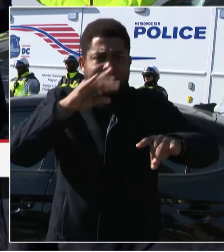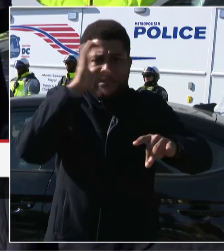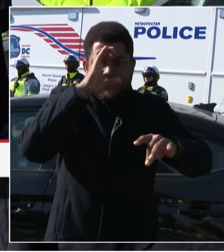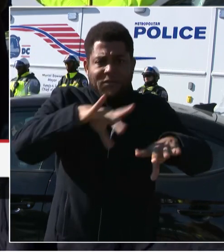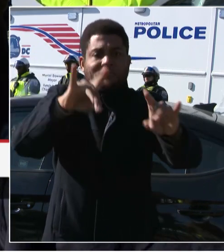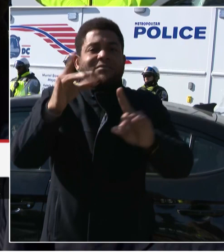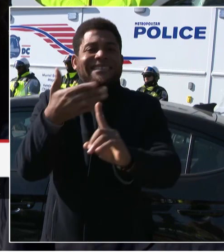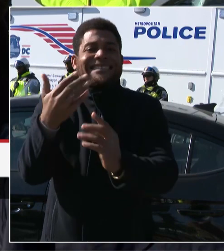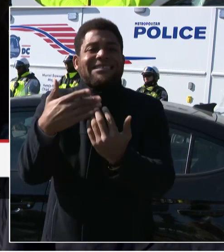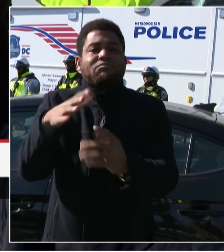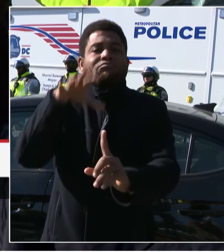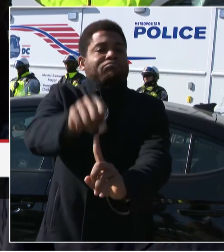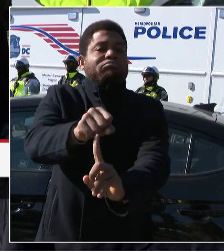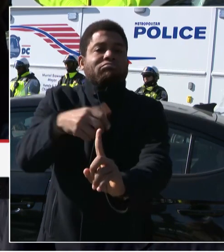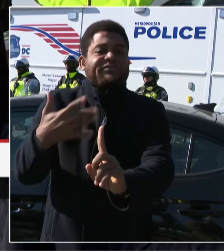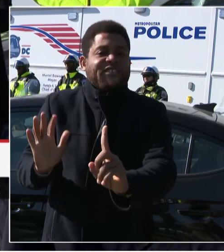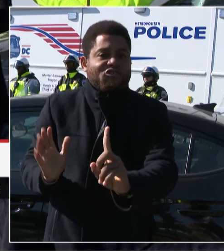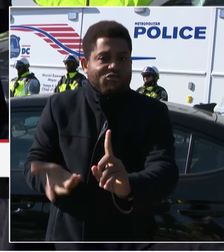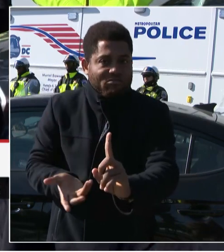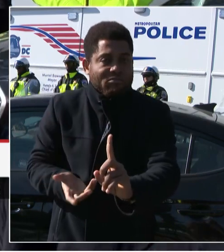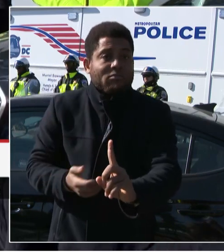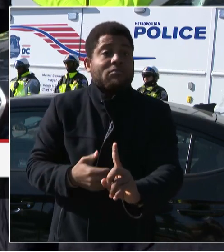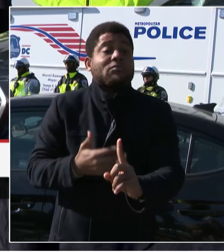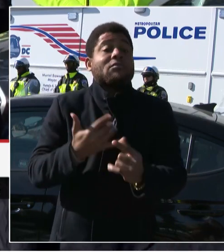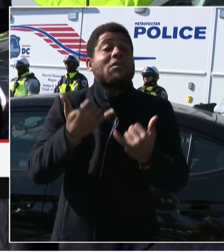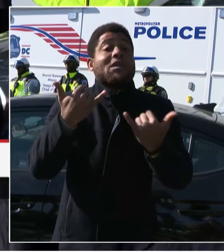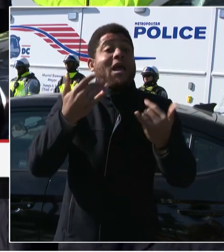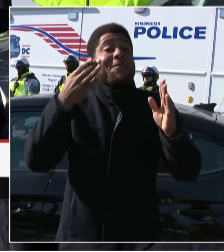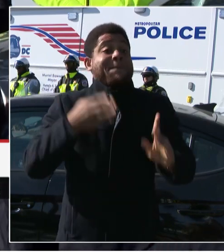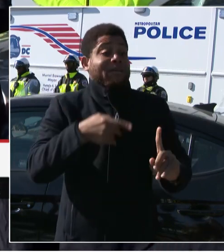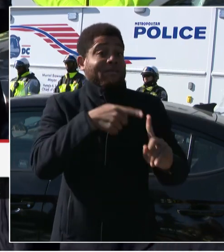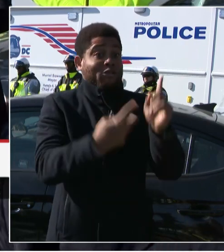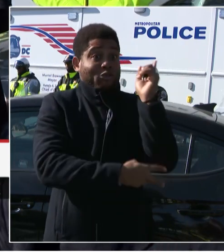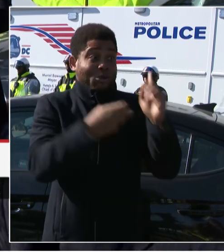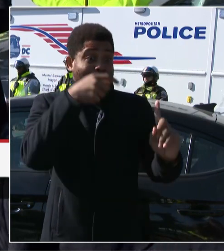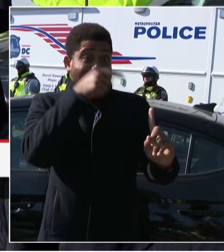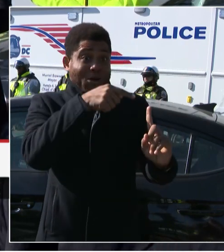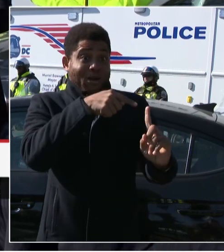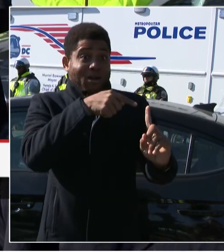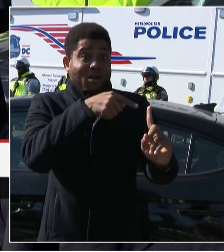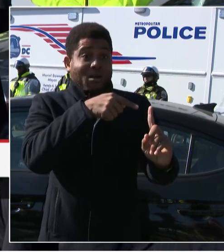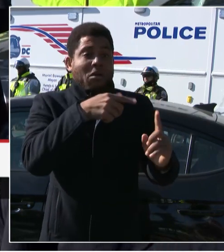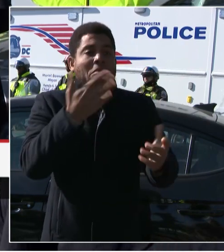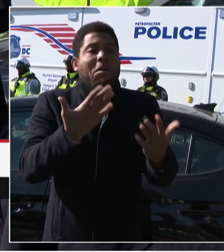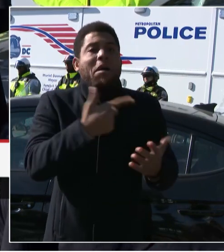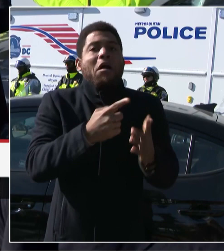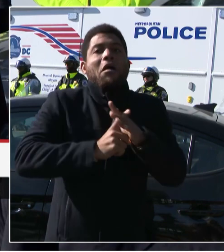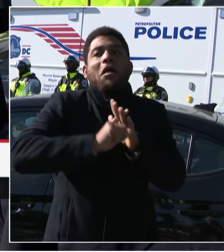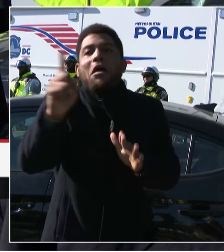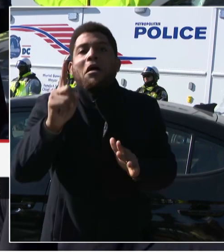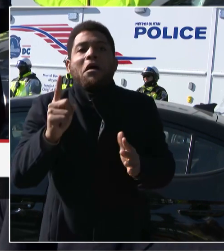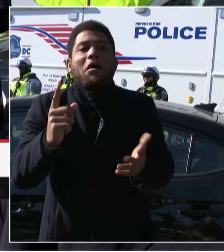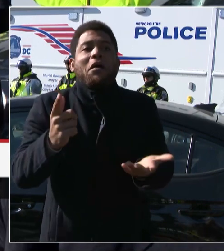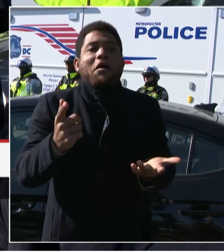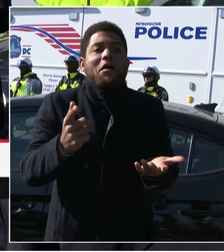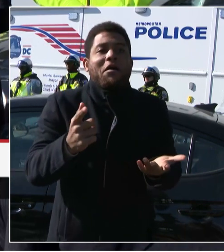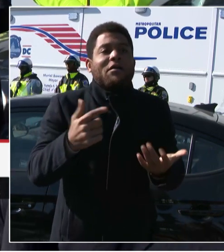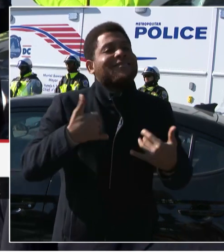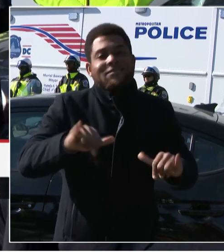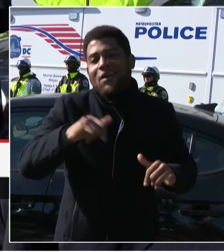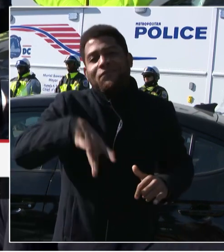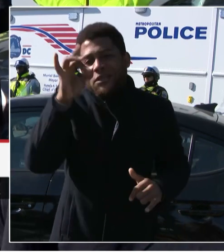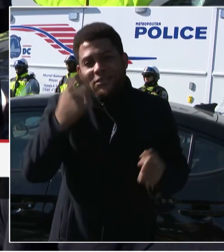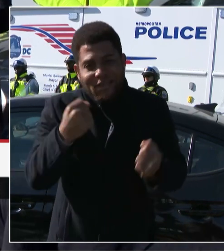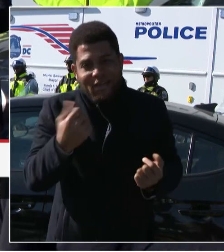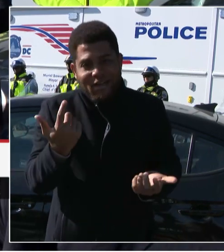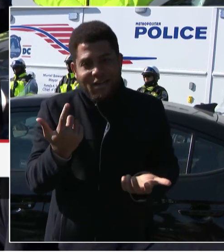vehicle. While the individual who stole the car may not always be present, it will still help with the recovery of the stolen property and